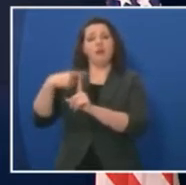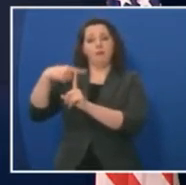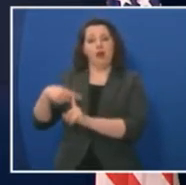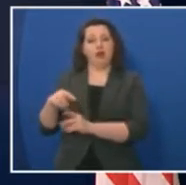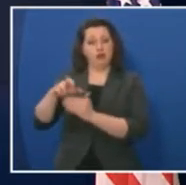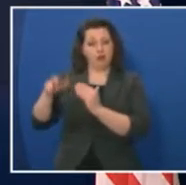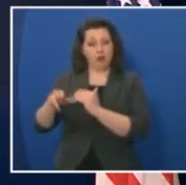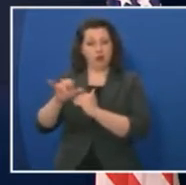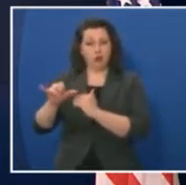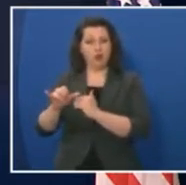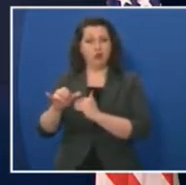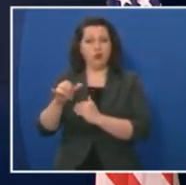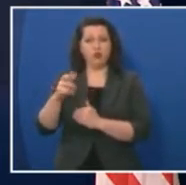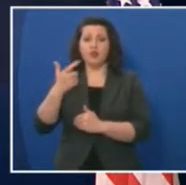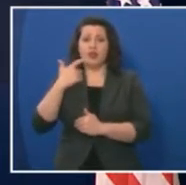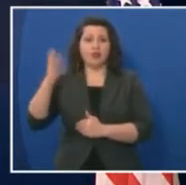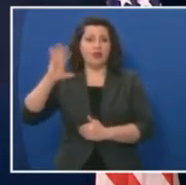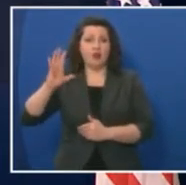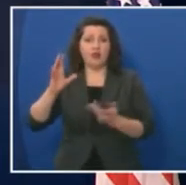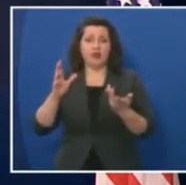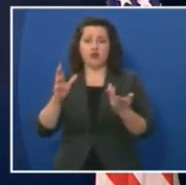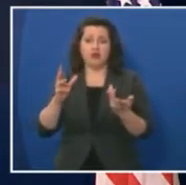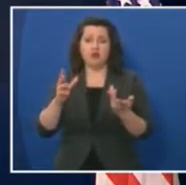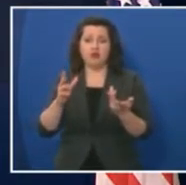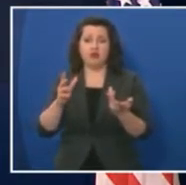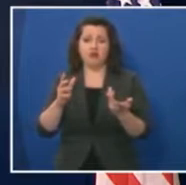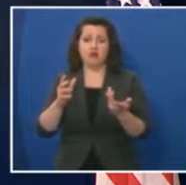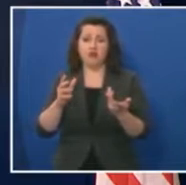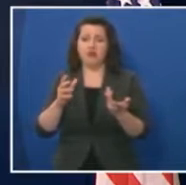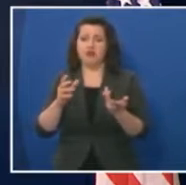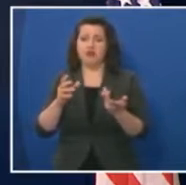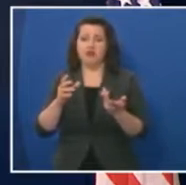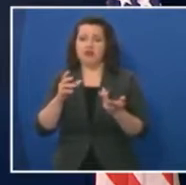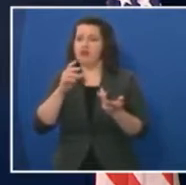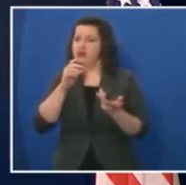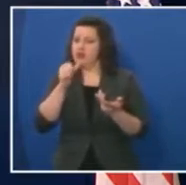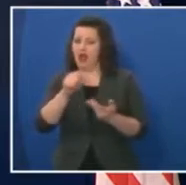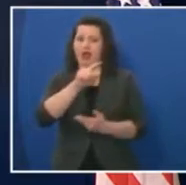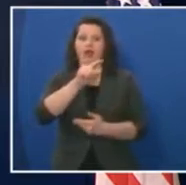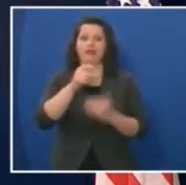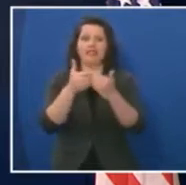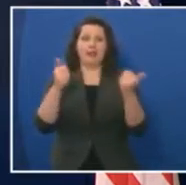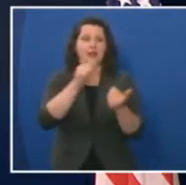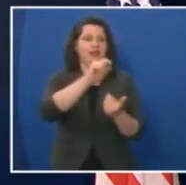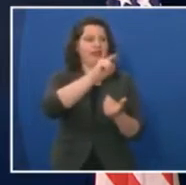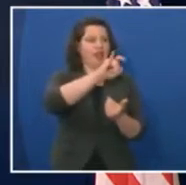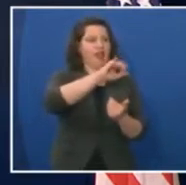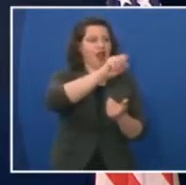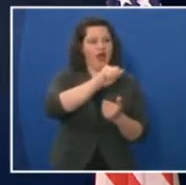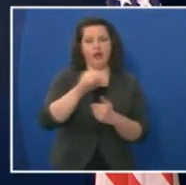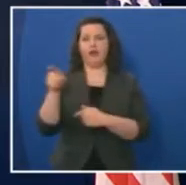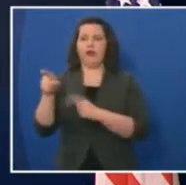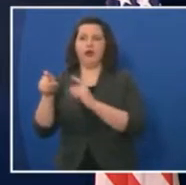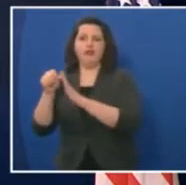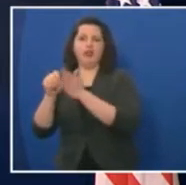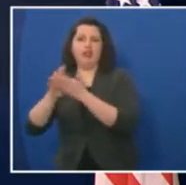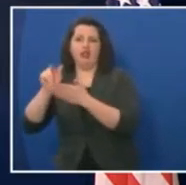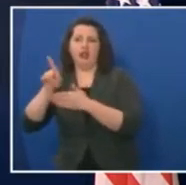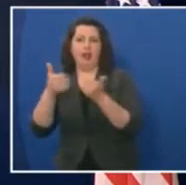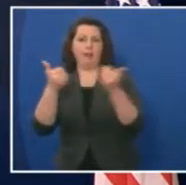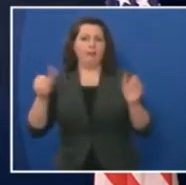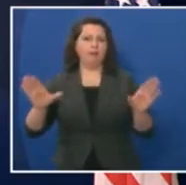I know you guys have said that you are not planning to siphon Test Iowa data from regular testing